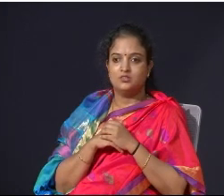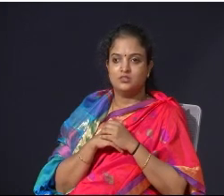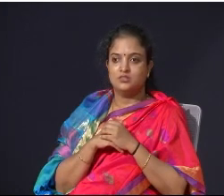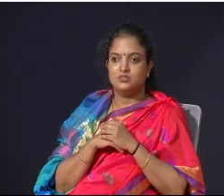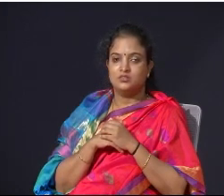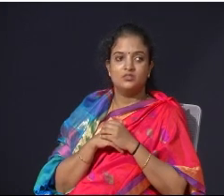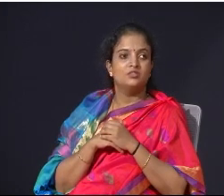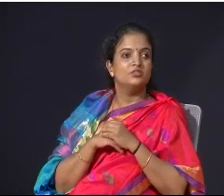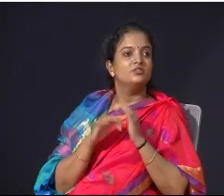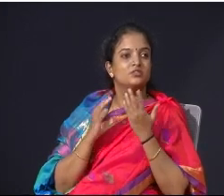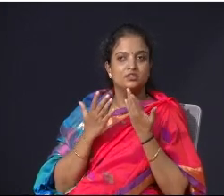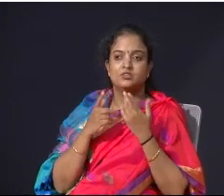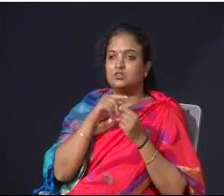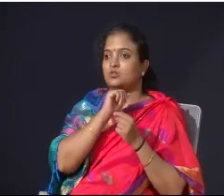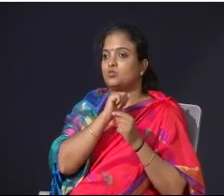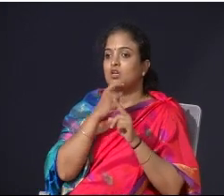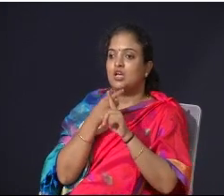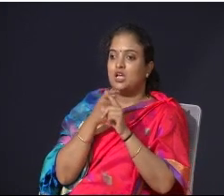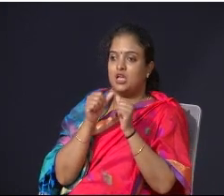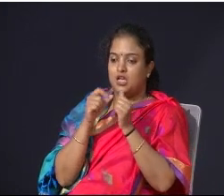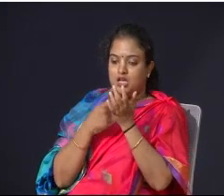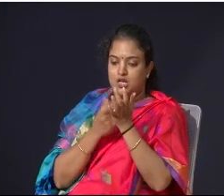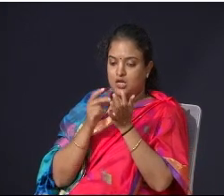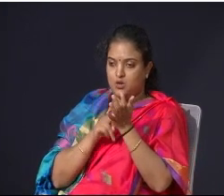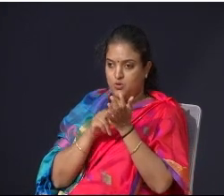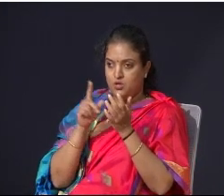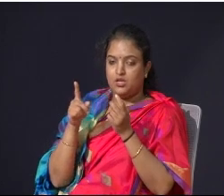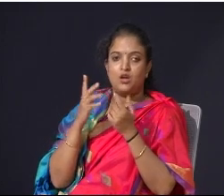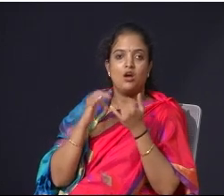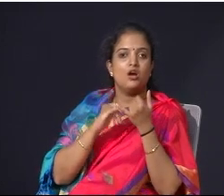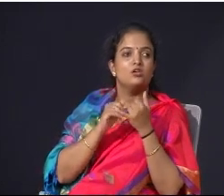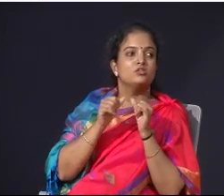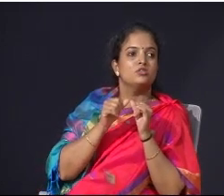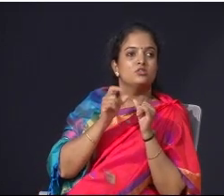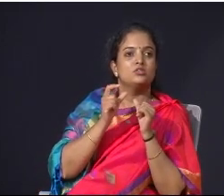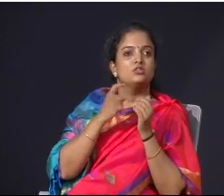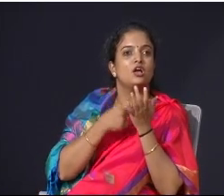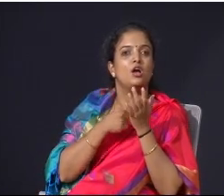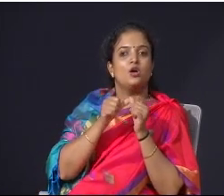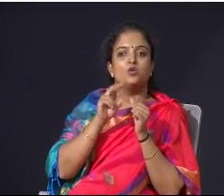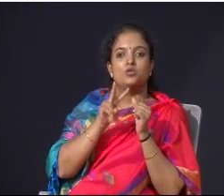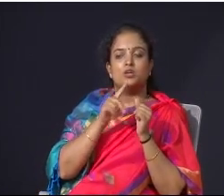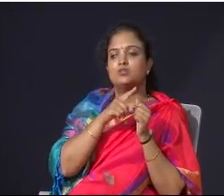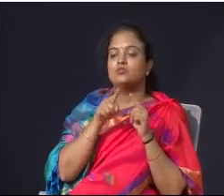Karuna and Saurabh for giving me this platform to speak about vision rehabilitation.